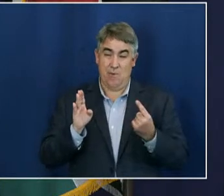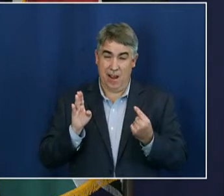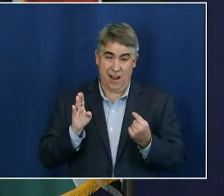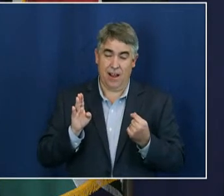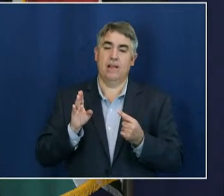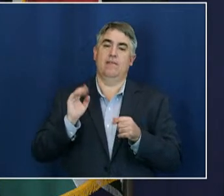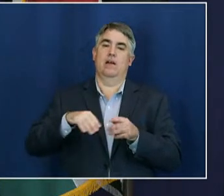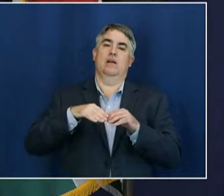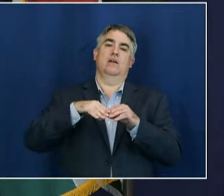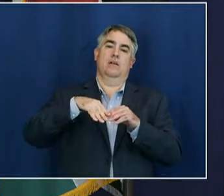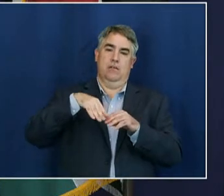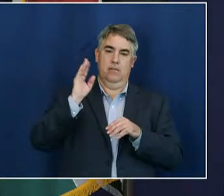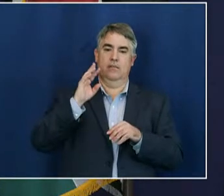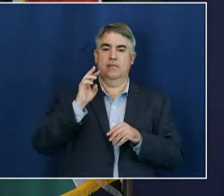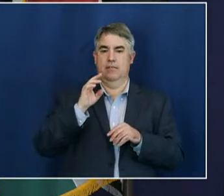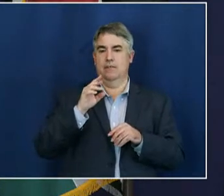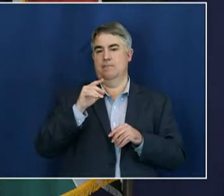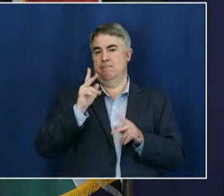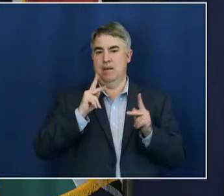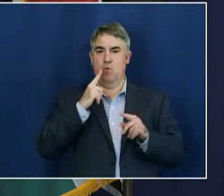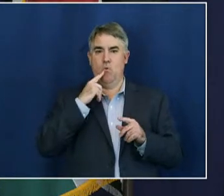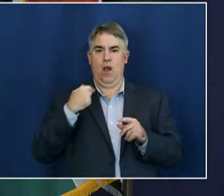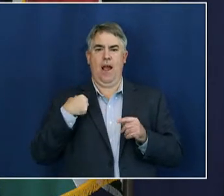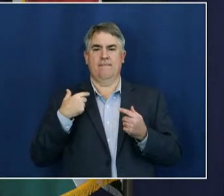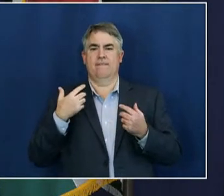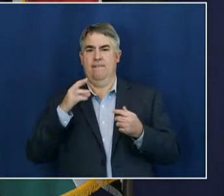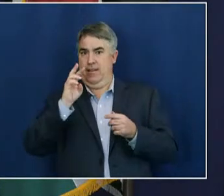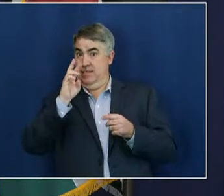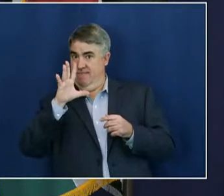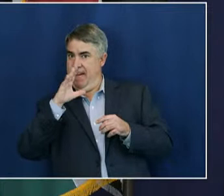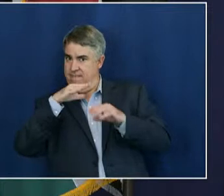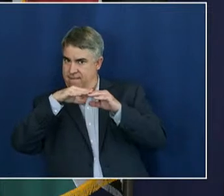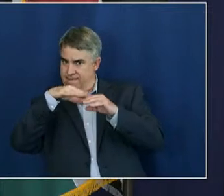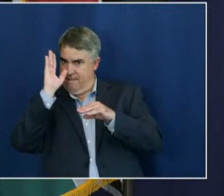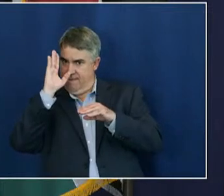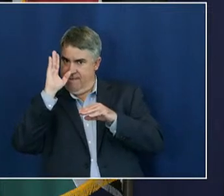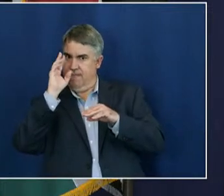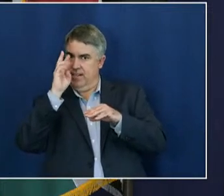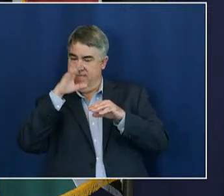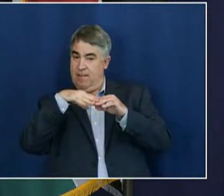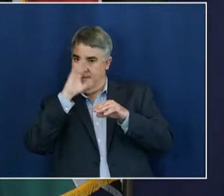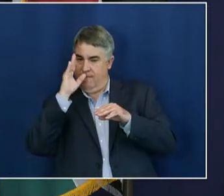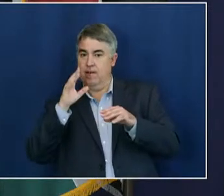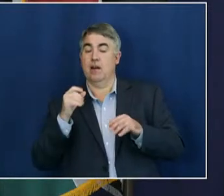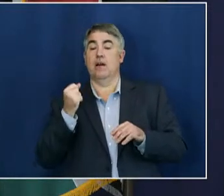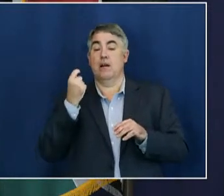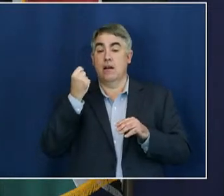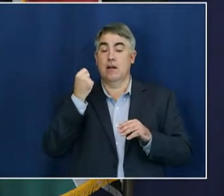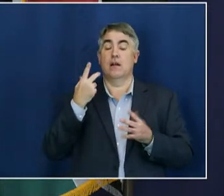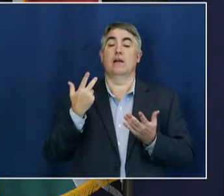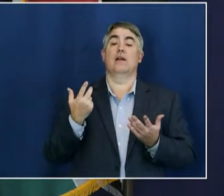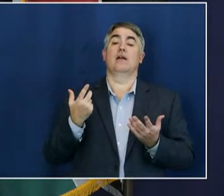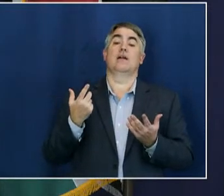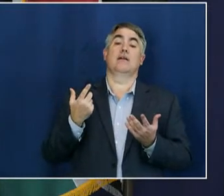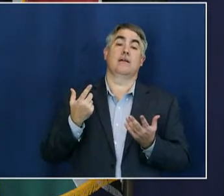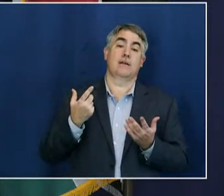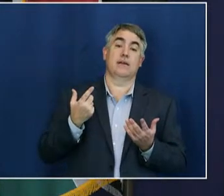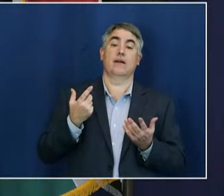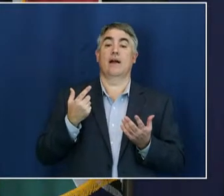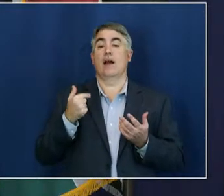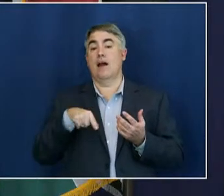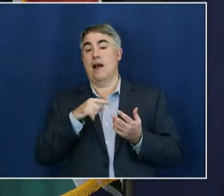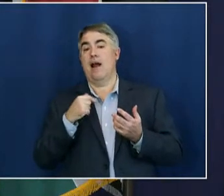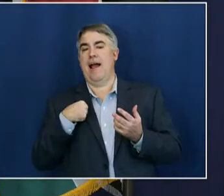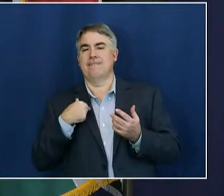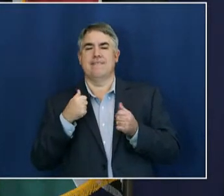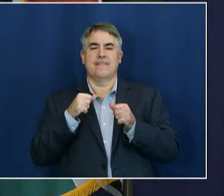includes those individuals. We started out at 75 and above, and now we've gone to 65 and above, and then going to the